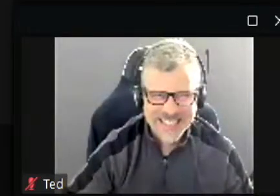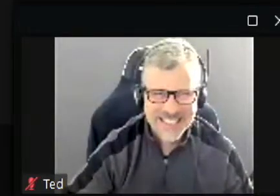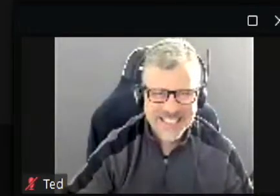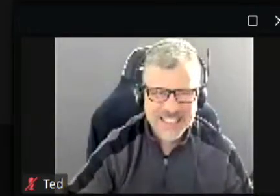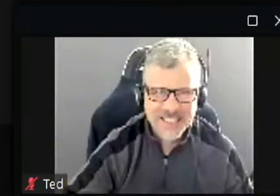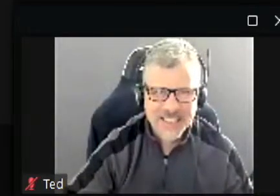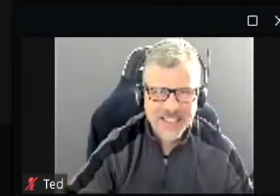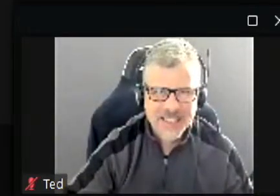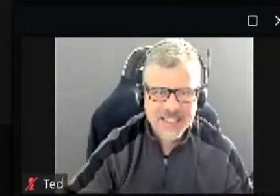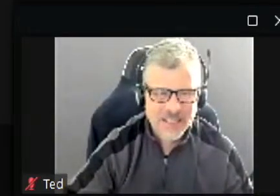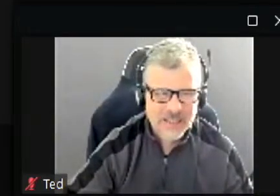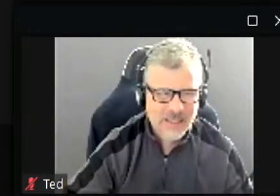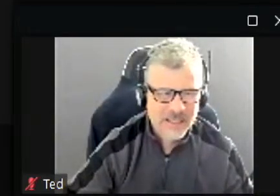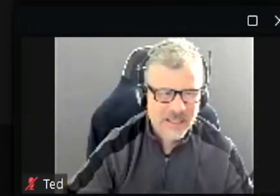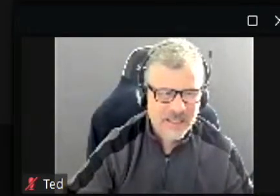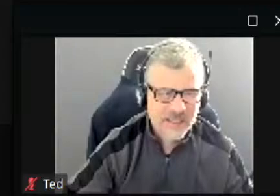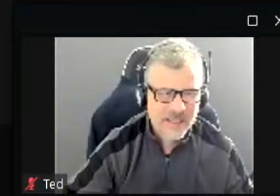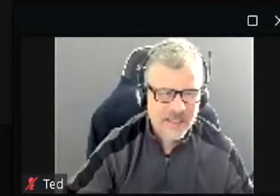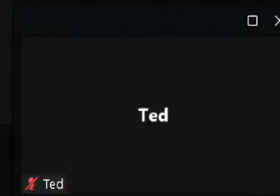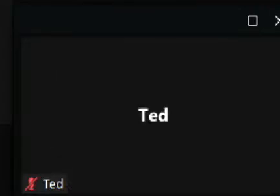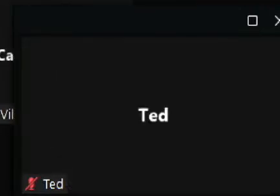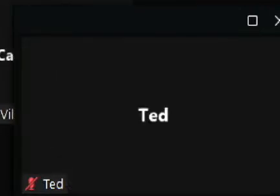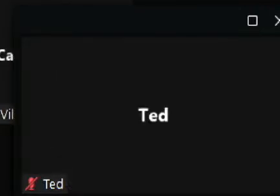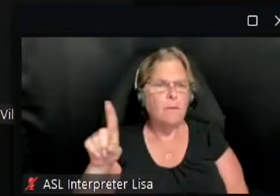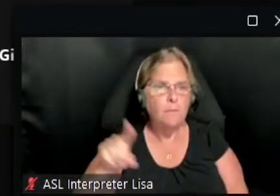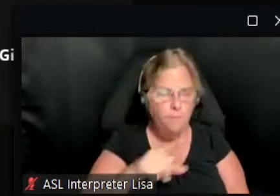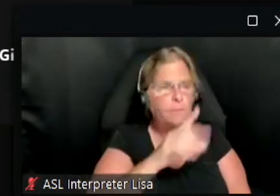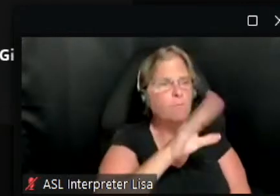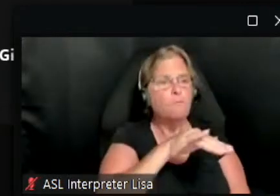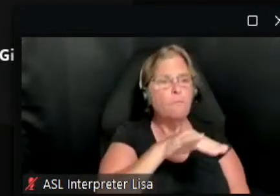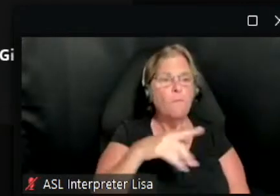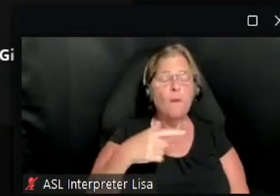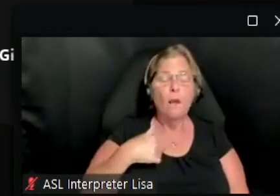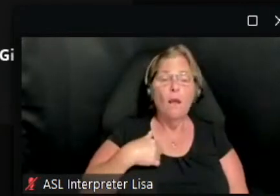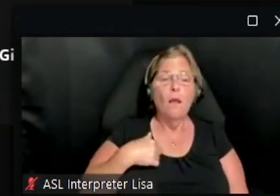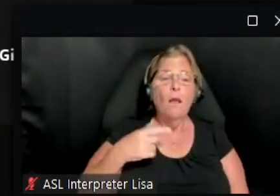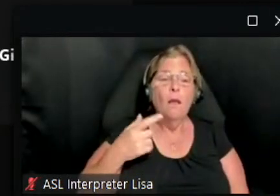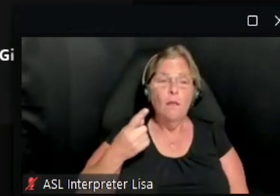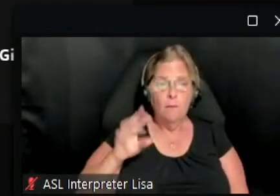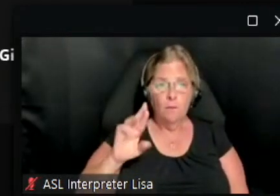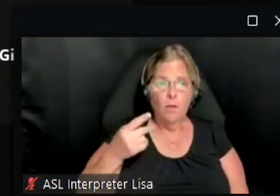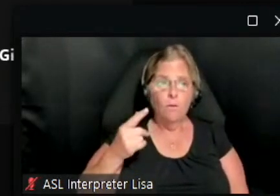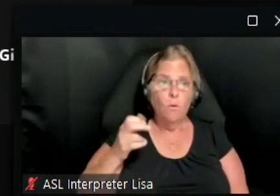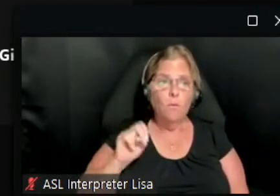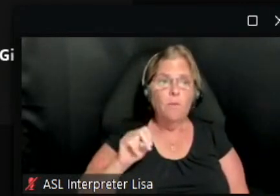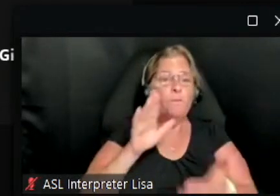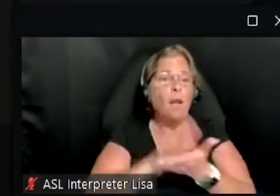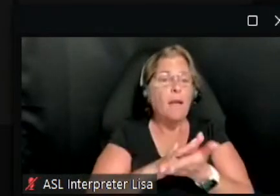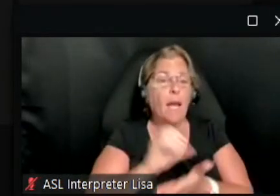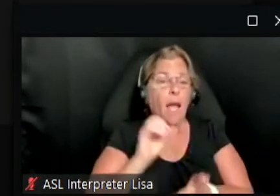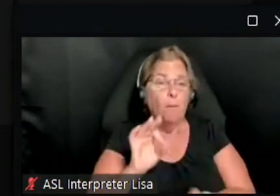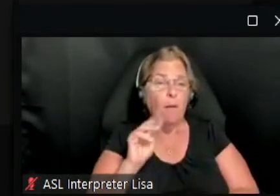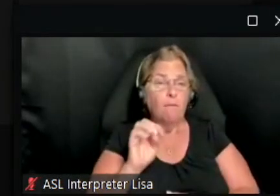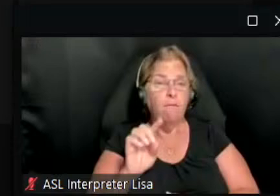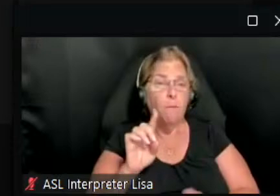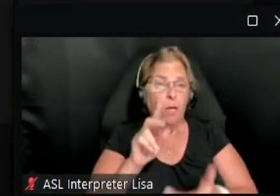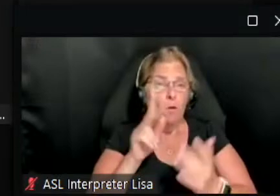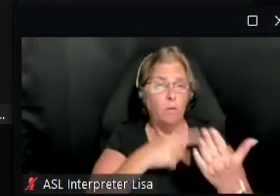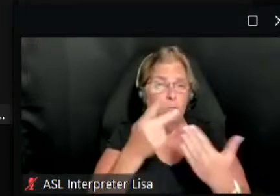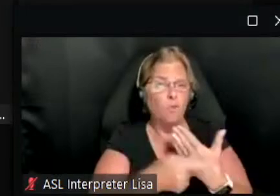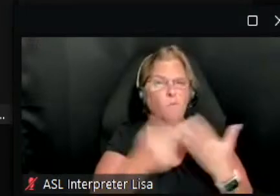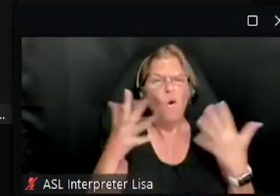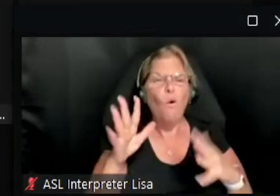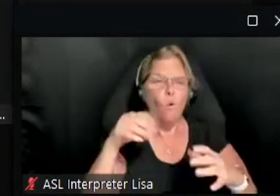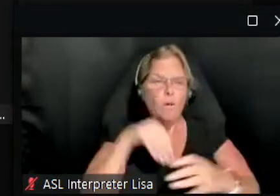We do reaching, as I said, to high school students, to the Teachers of Academy of Maryland programs that are in high school